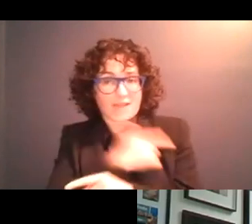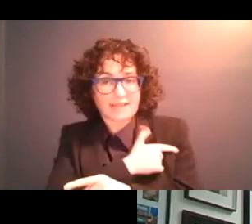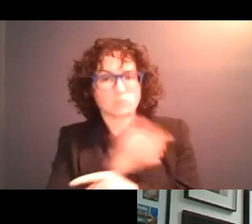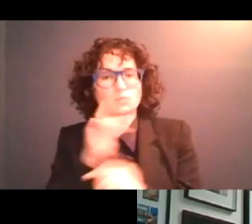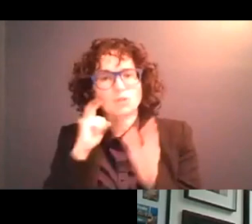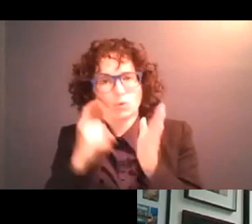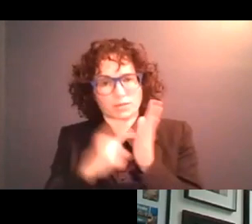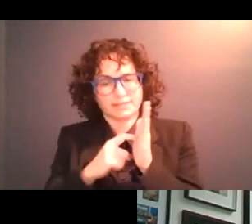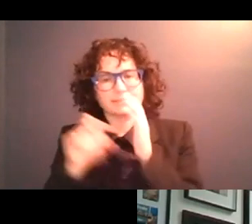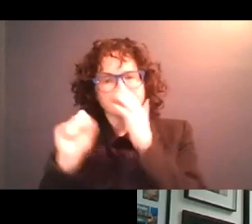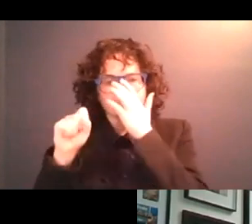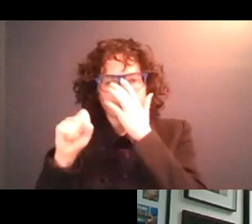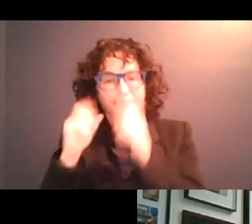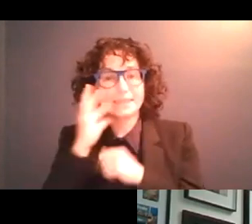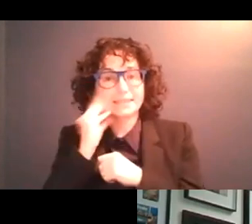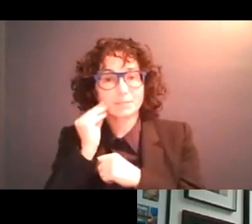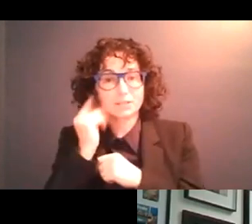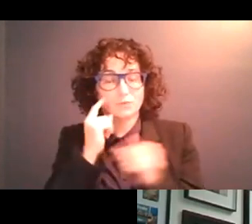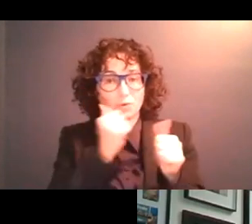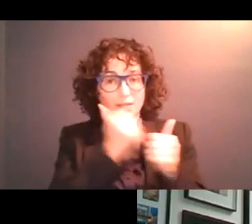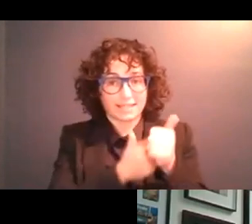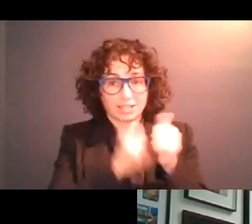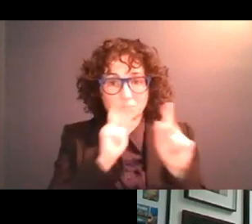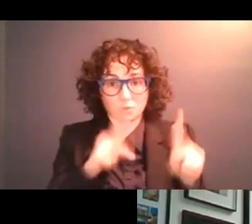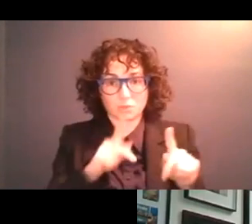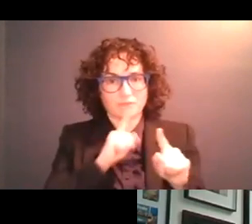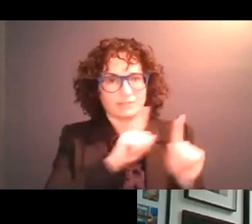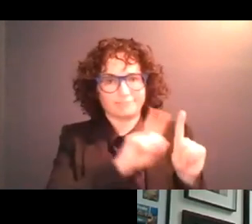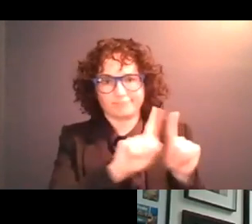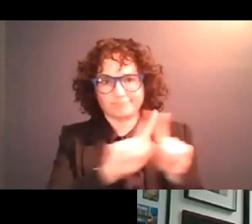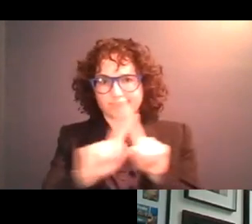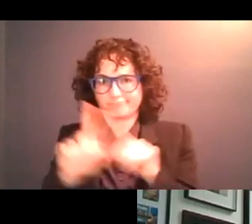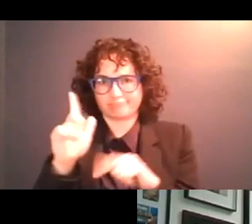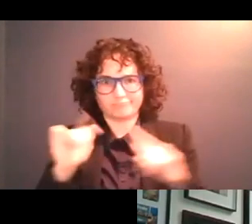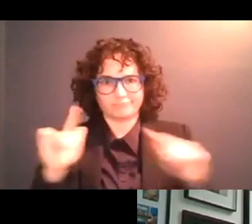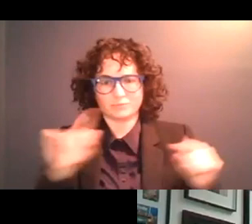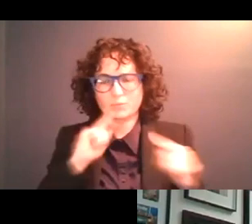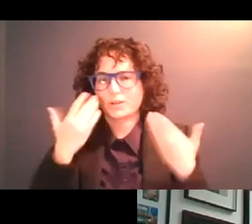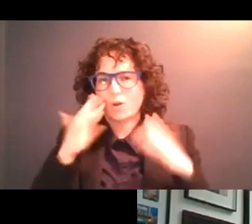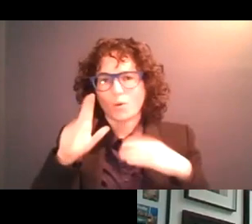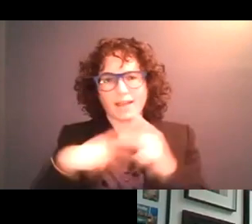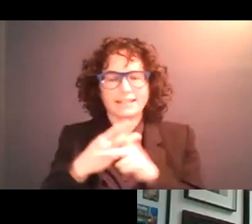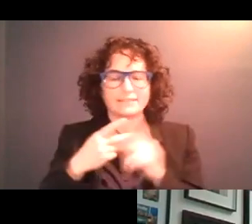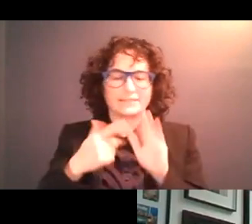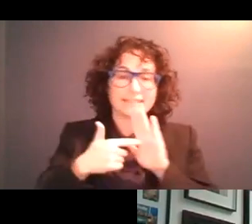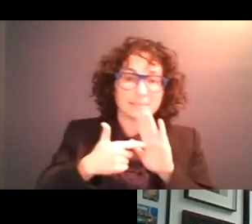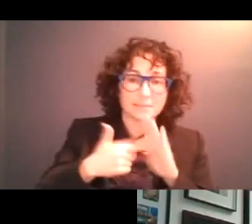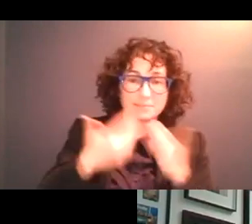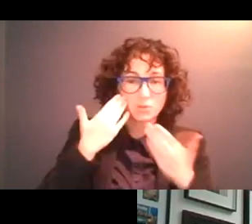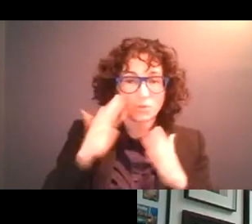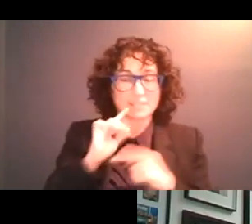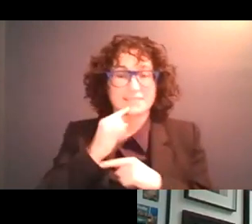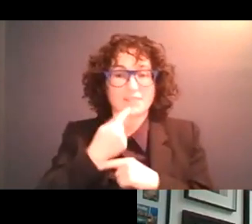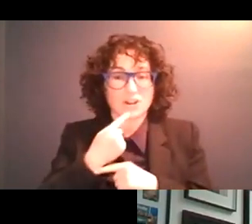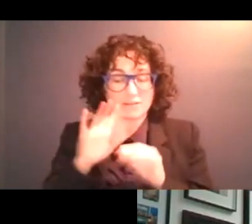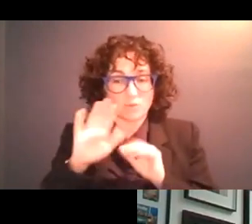that the experience of every individual is so personal. So we don't know what kind of symptoms or the severity of those symptoms.